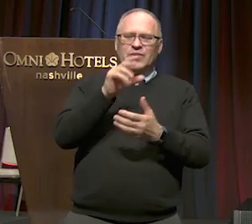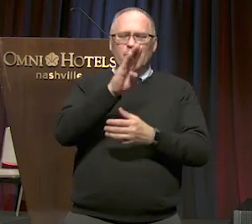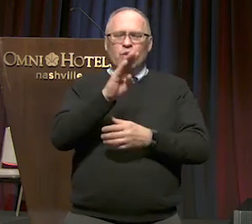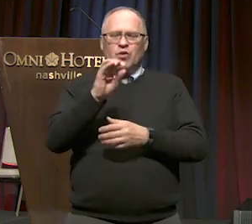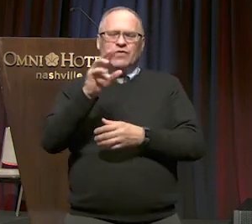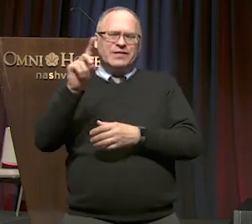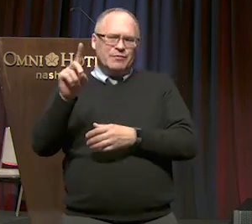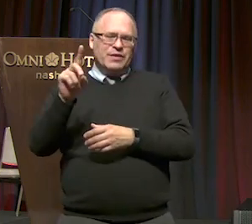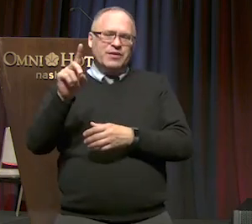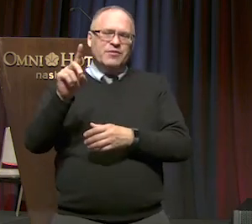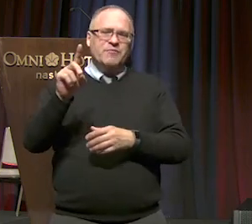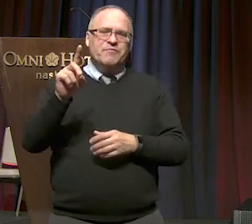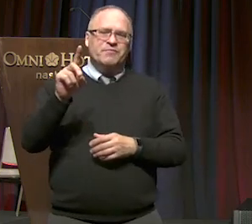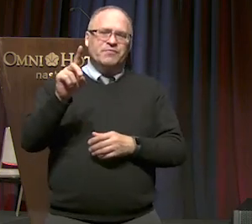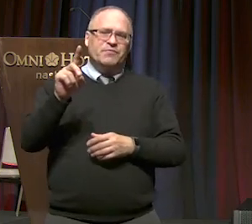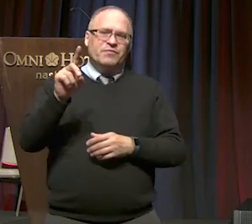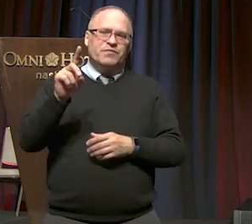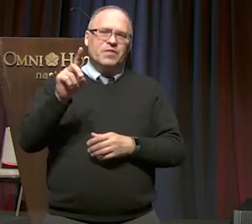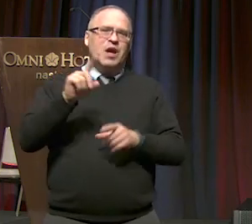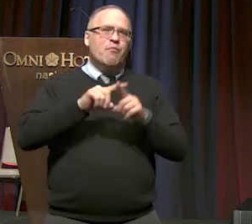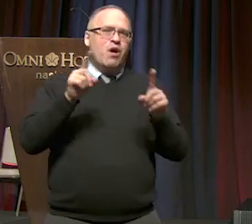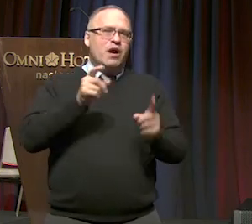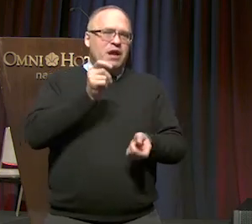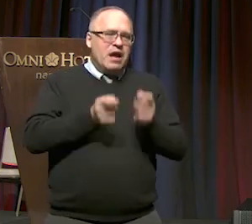But adaptation is the key.